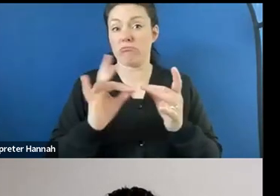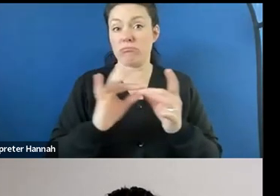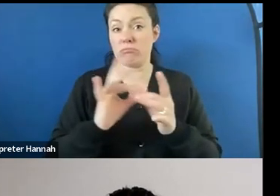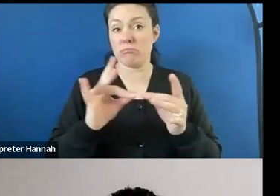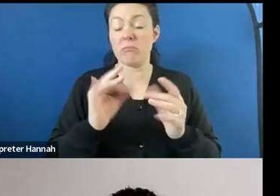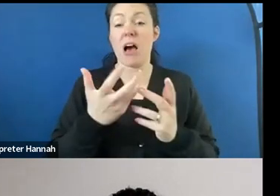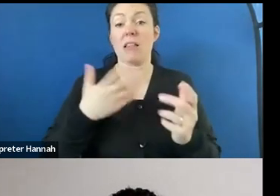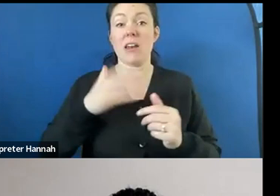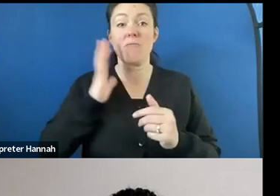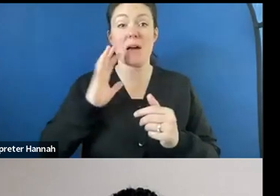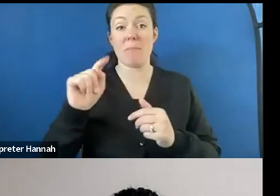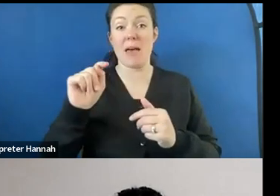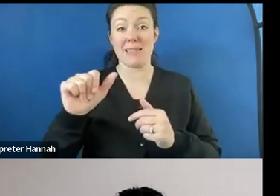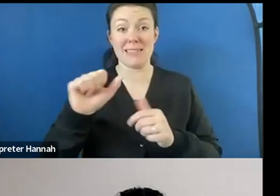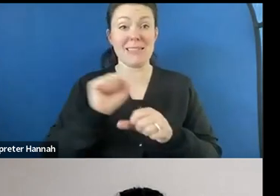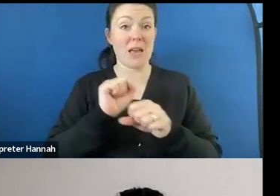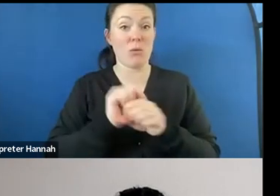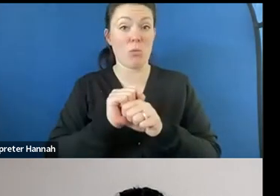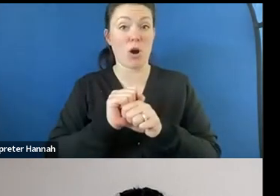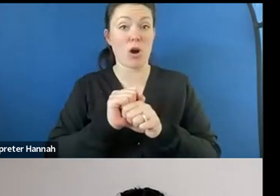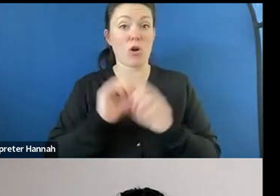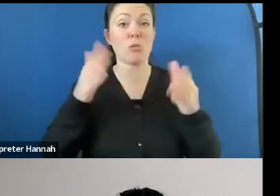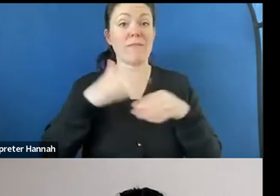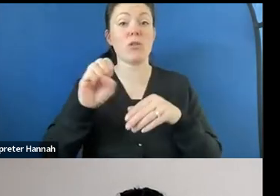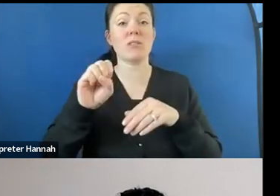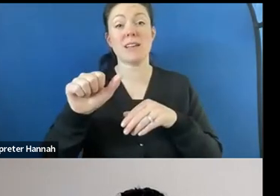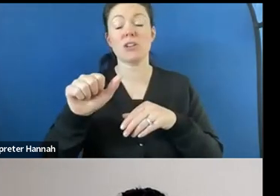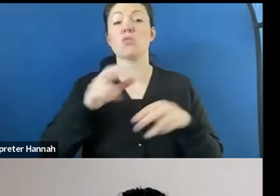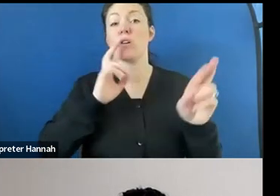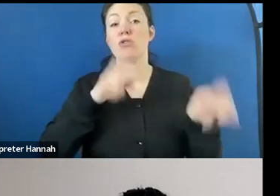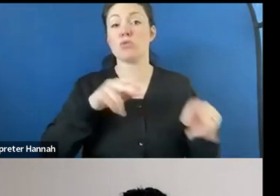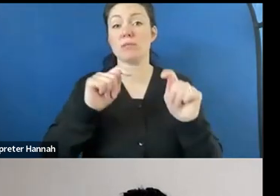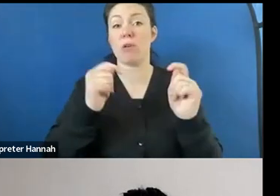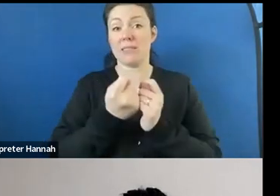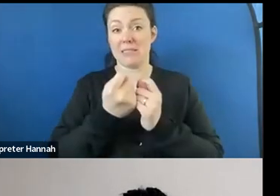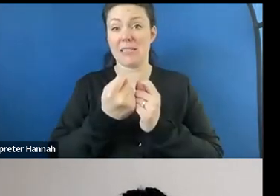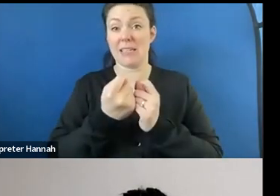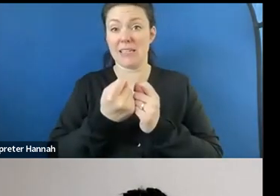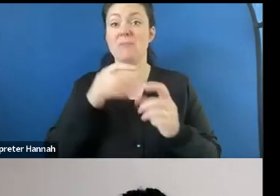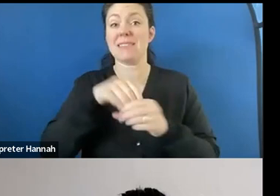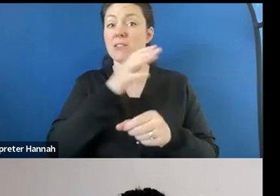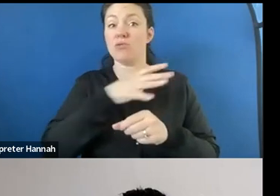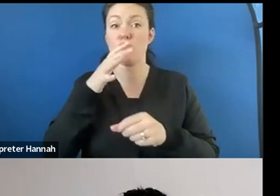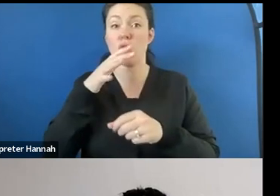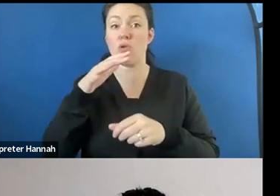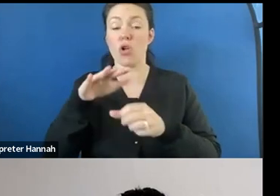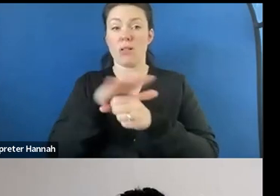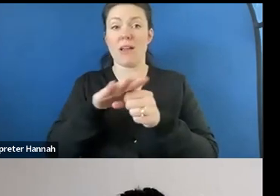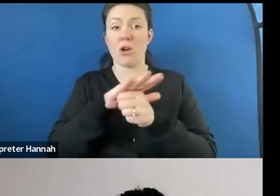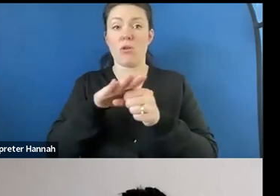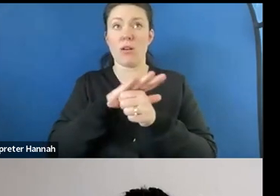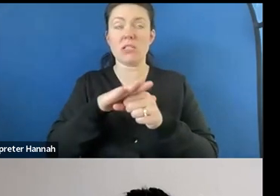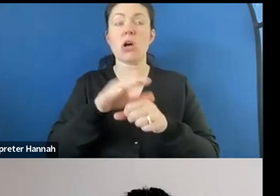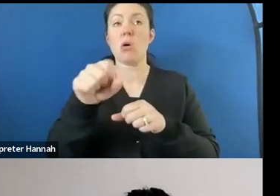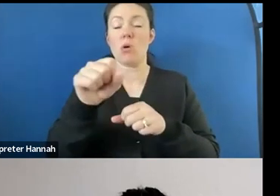of my past TA work was focusing on sexual assault response teams, particularly in rural areas. And so I do love to always think about those different